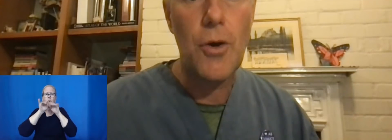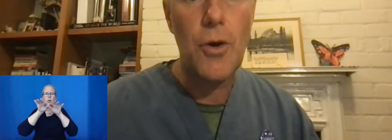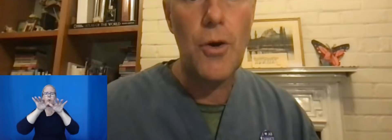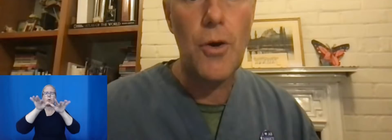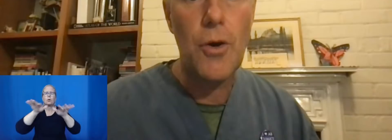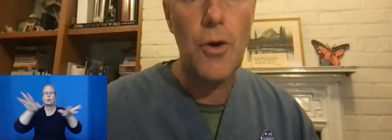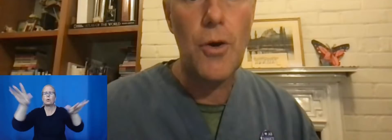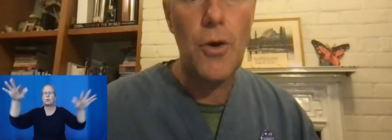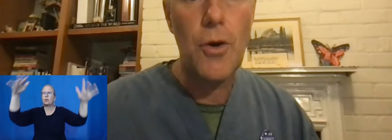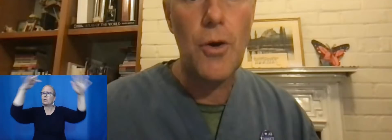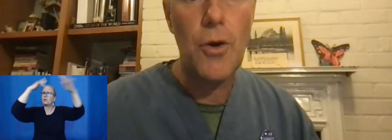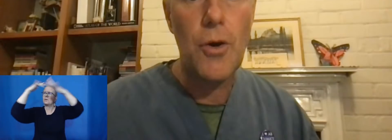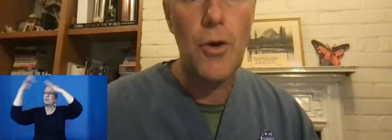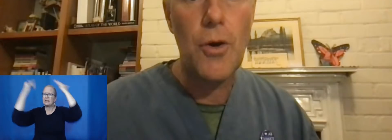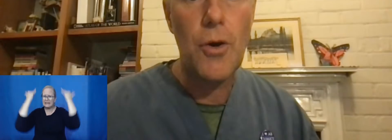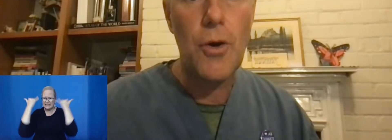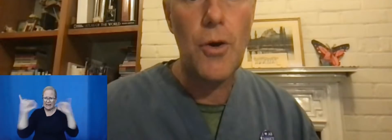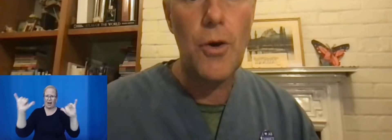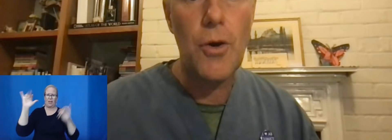this is being